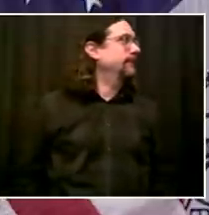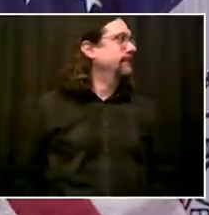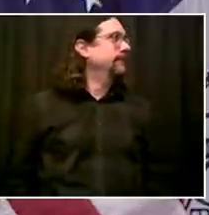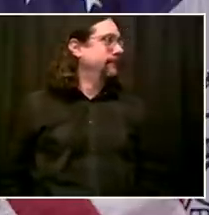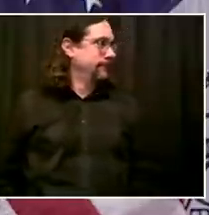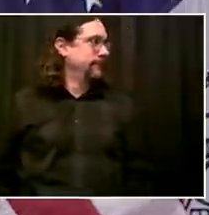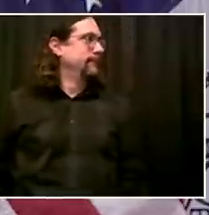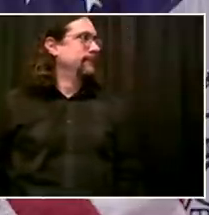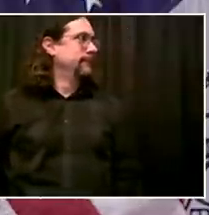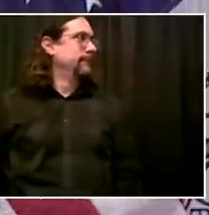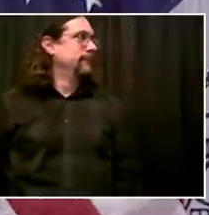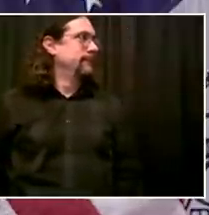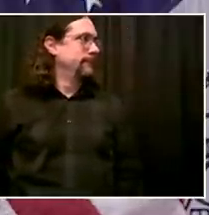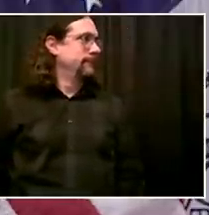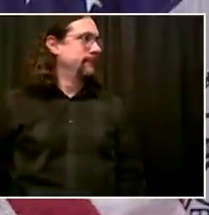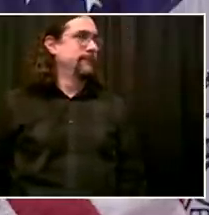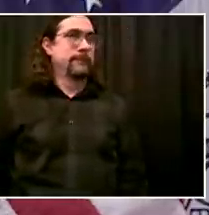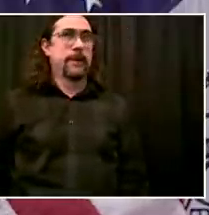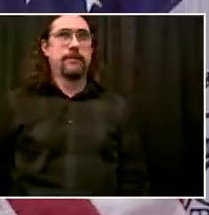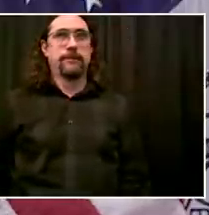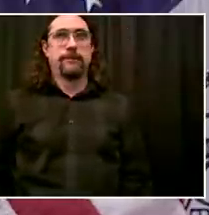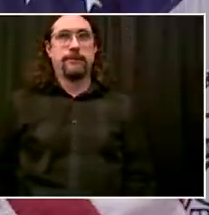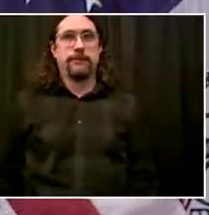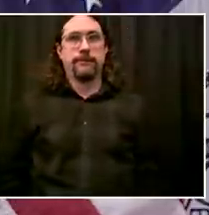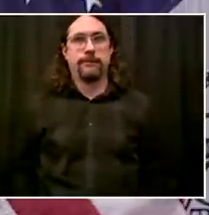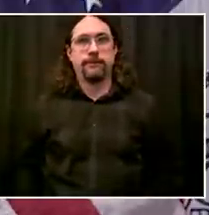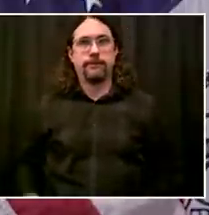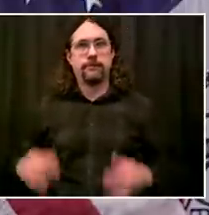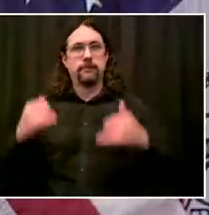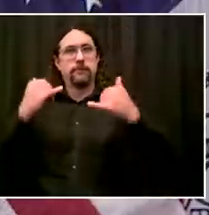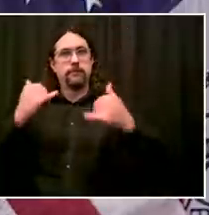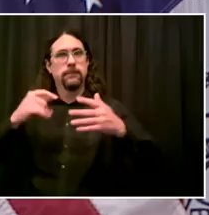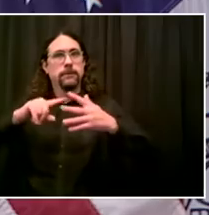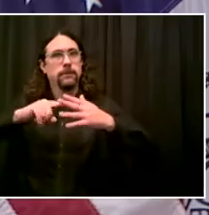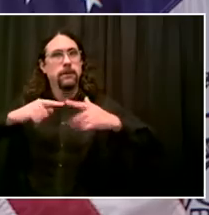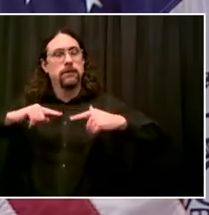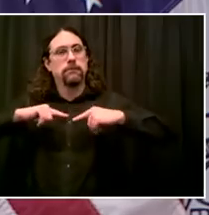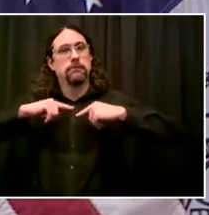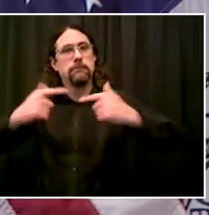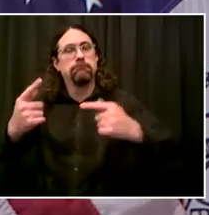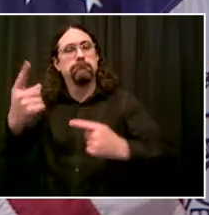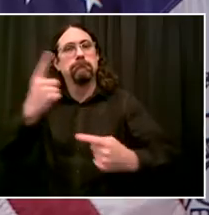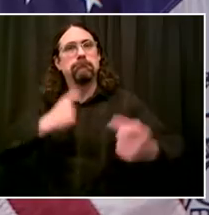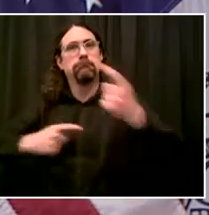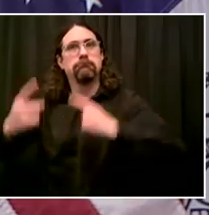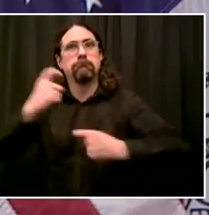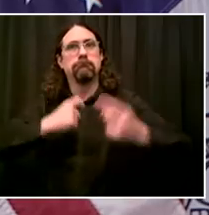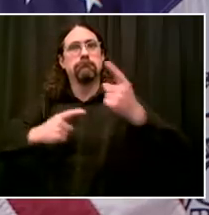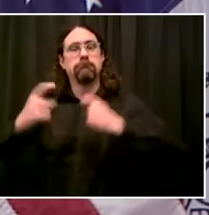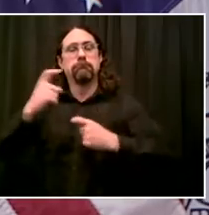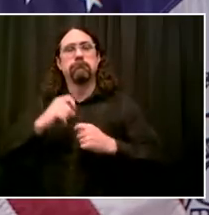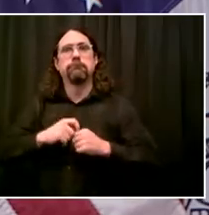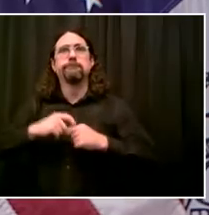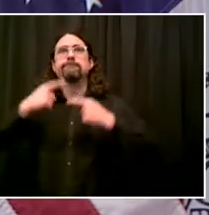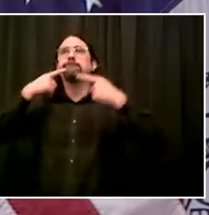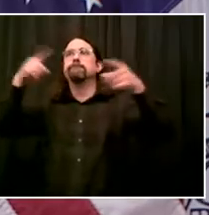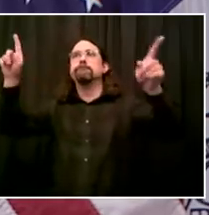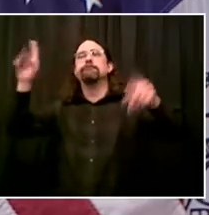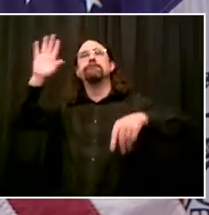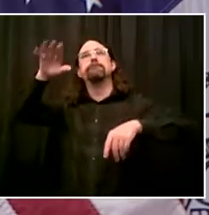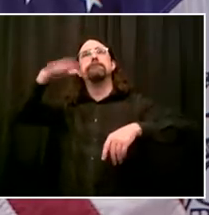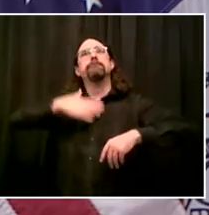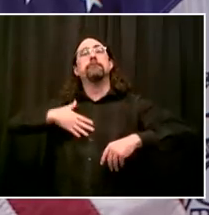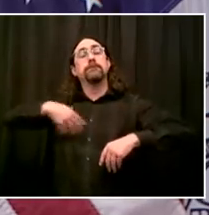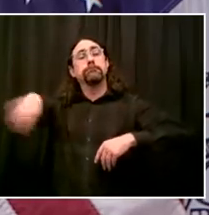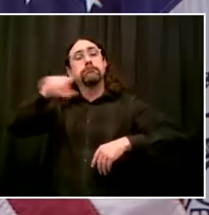that, I'll take questions from the media, and please remind me of the name and outlet of each journalist. Hi, all. Just a reminder that